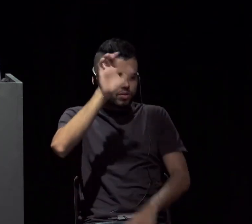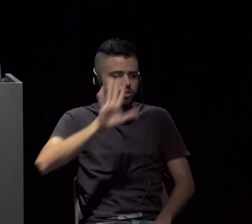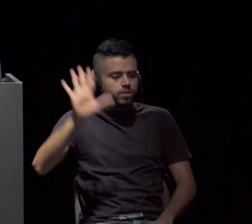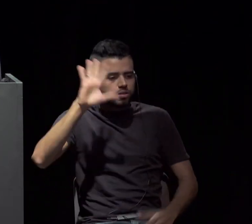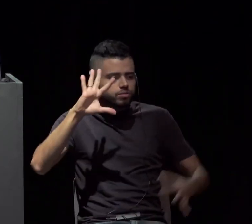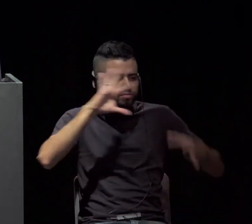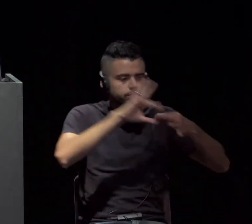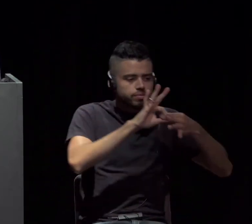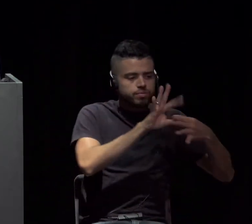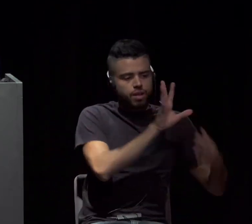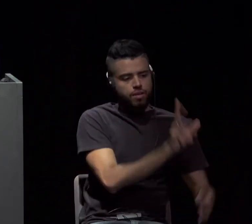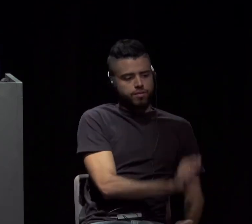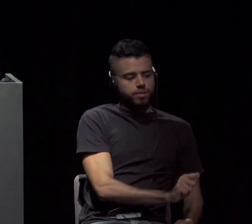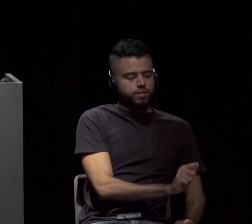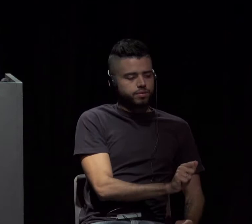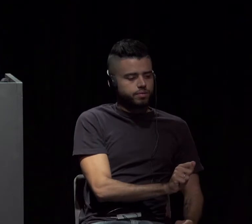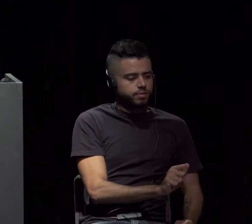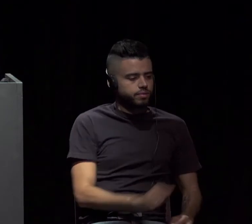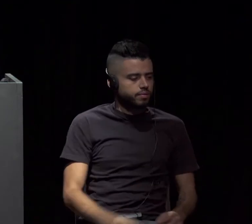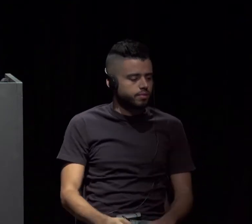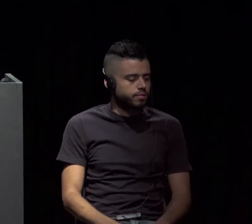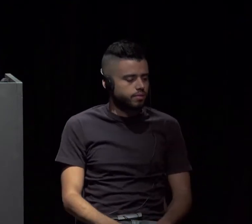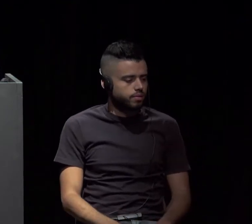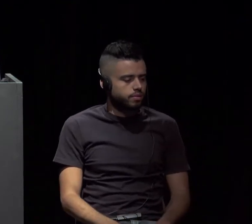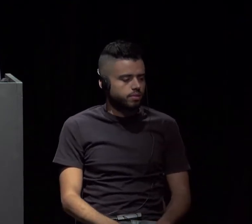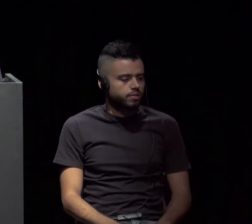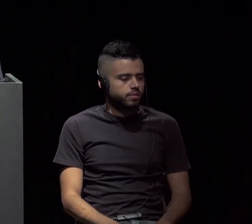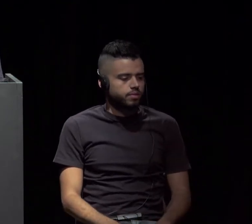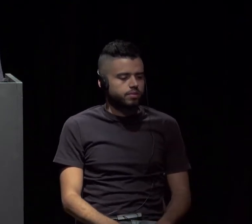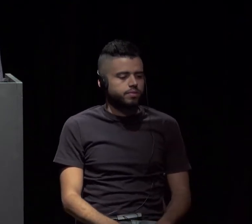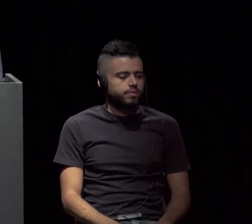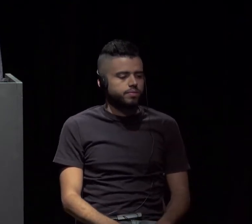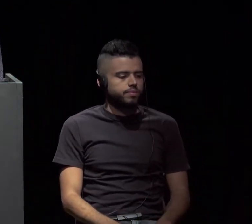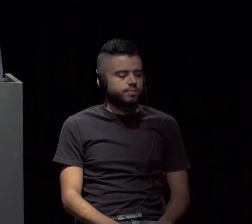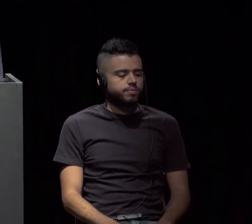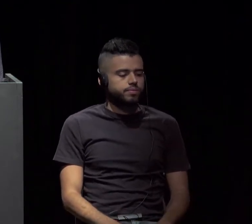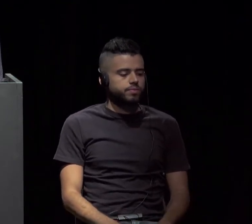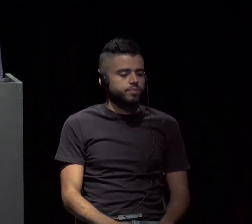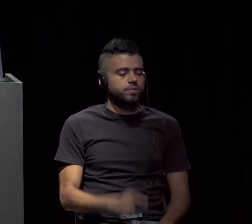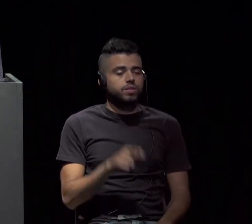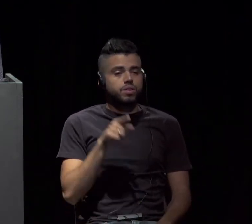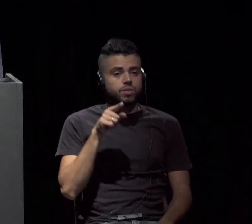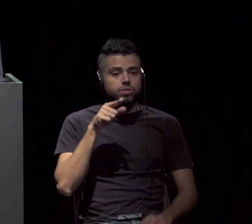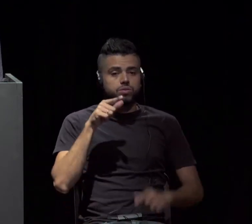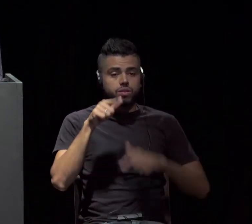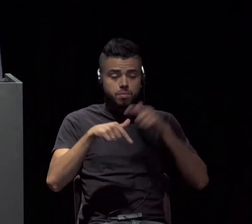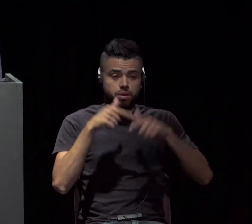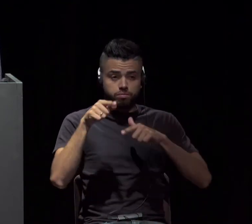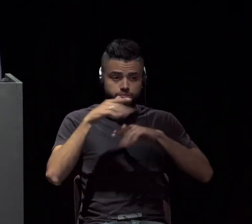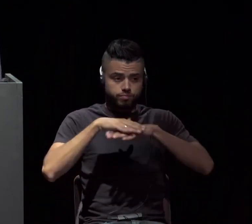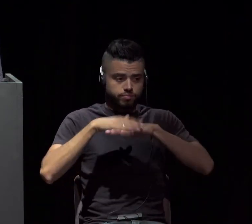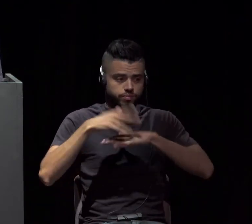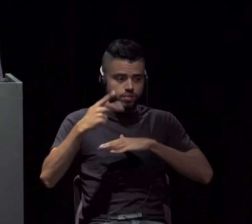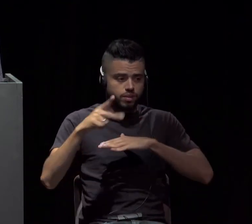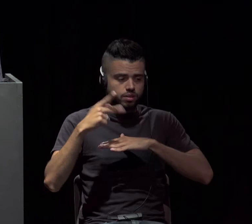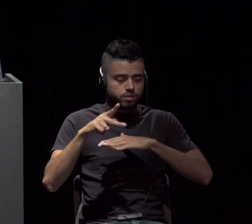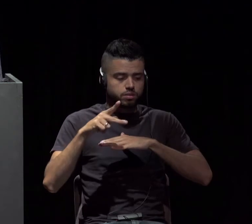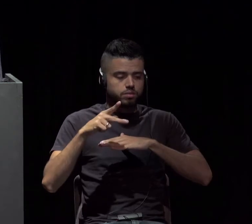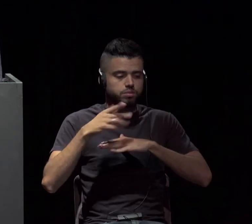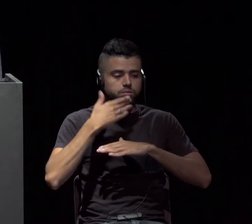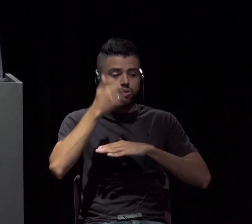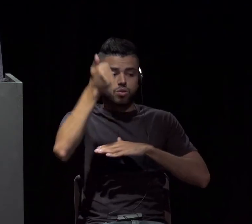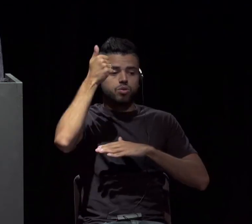terracotta wood sculptures testify to is Anatsui's connection through his encounters with the ideas of Okeke and